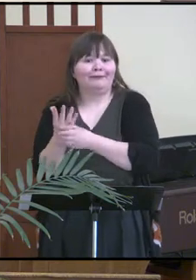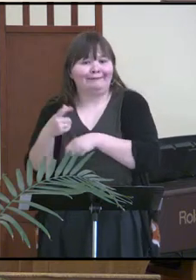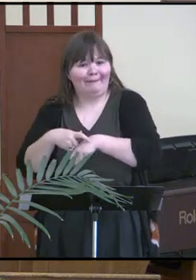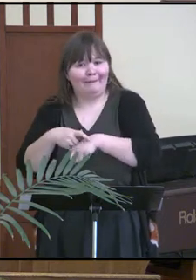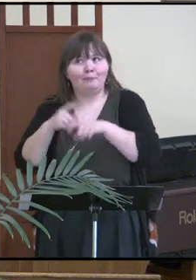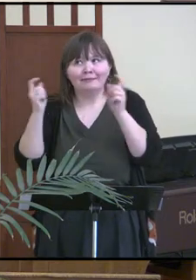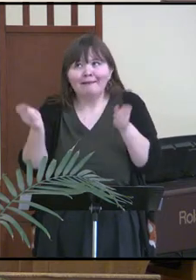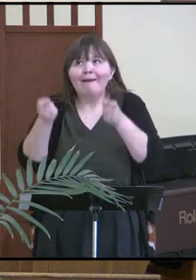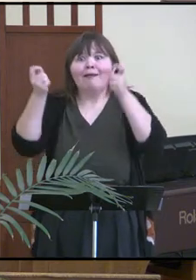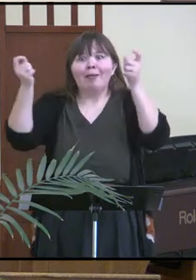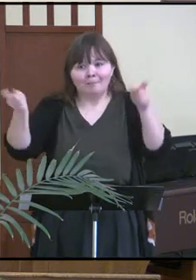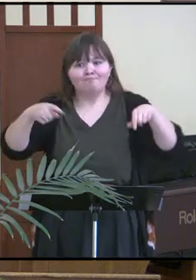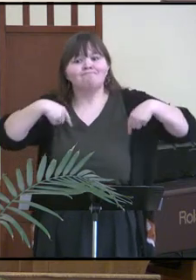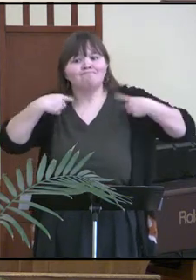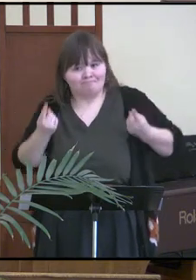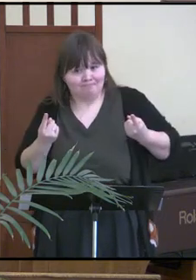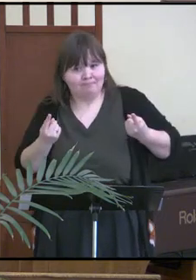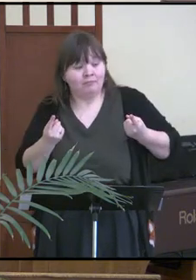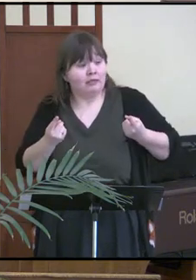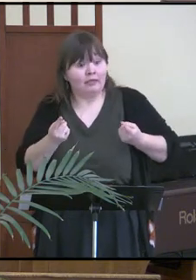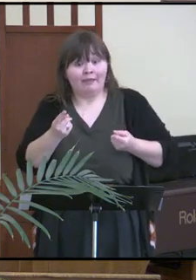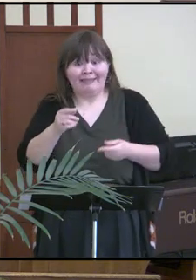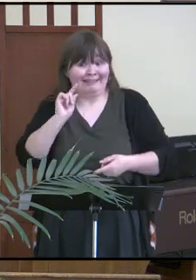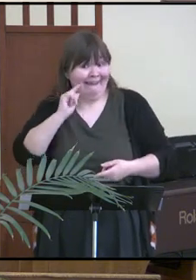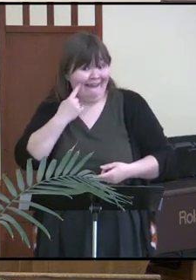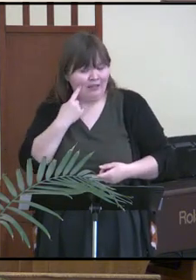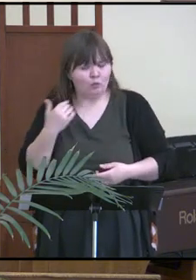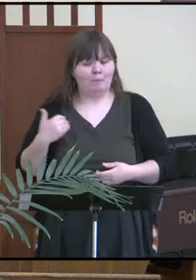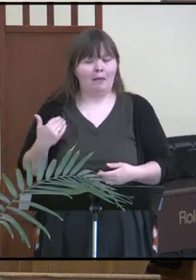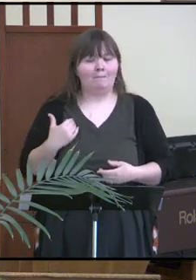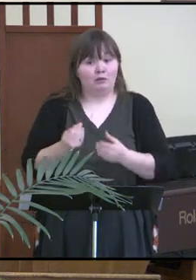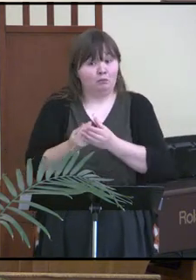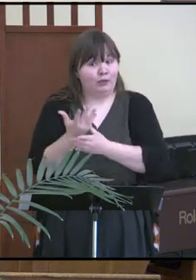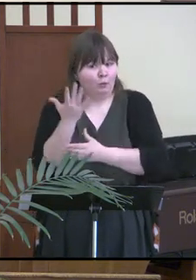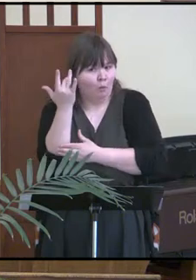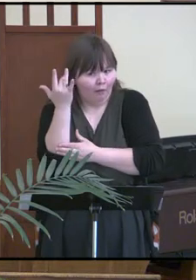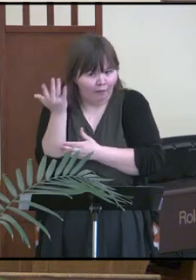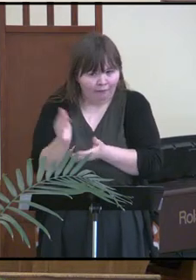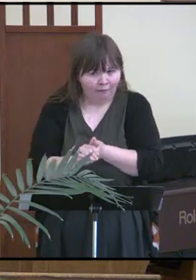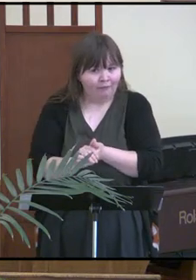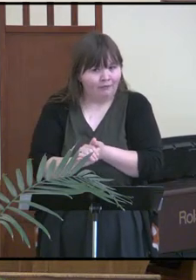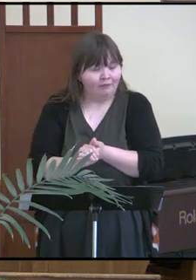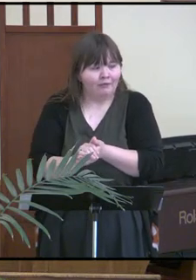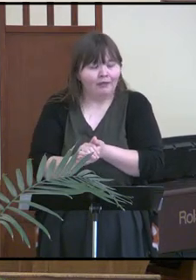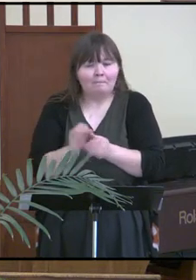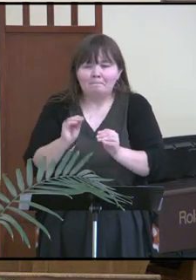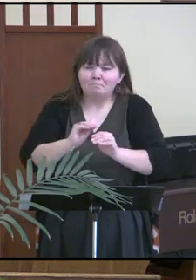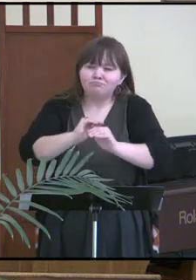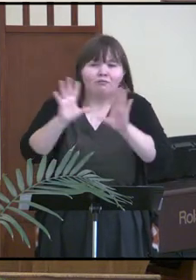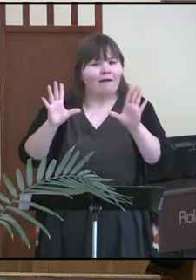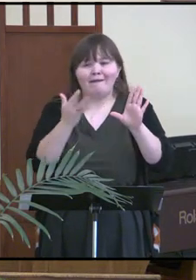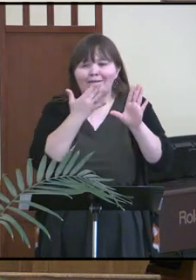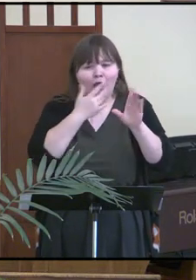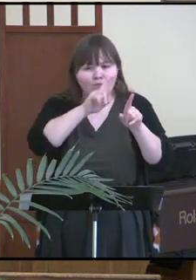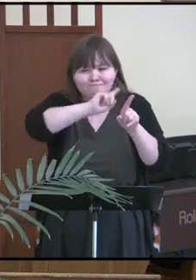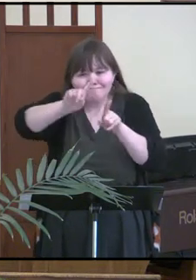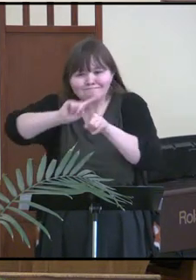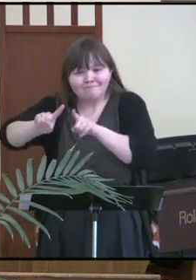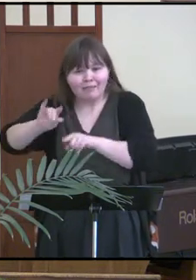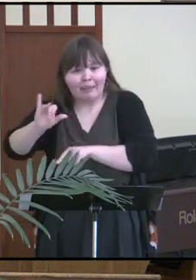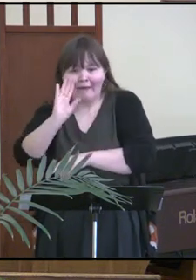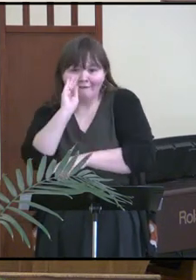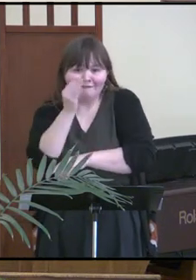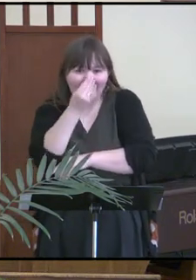of celebrating. And these jelly beans remind me of springtime because they have so many bright colors. If you look at our flowers and things